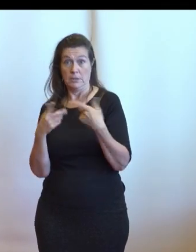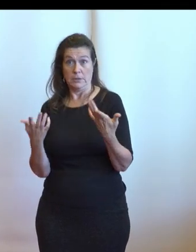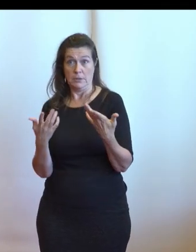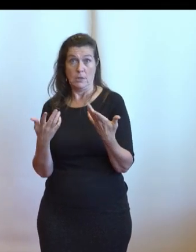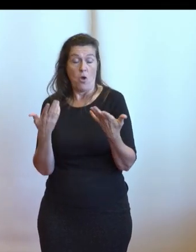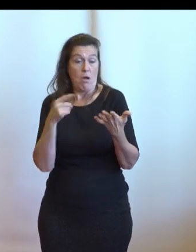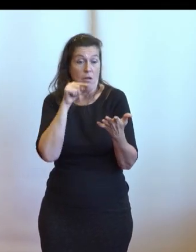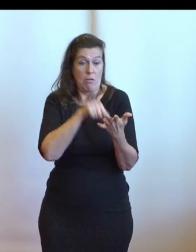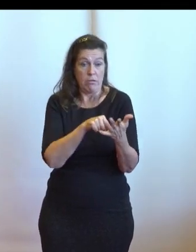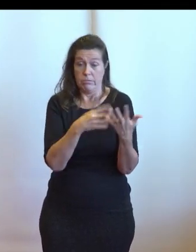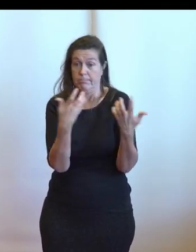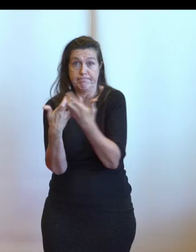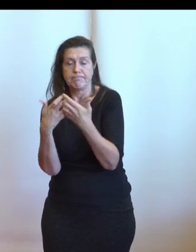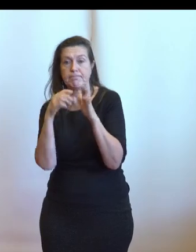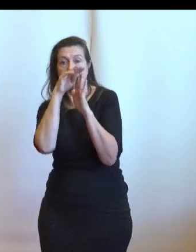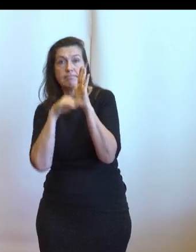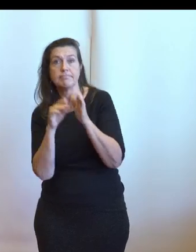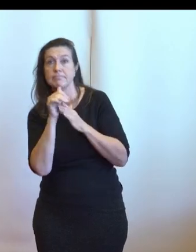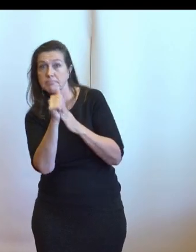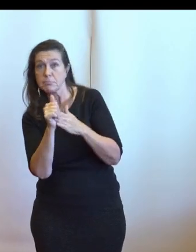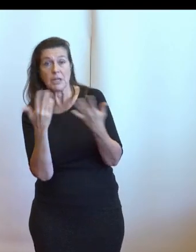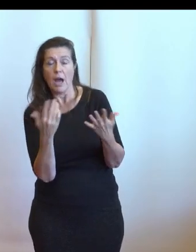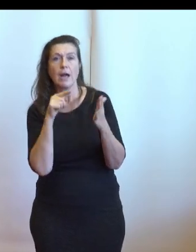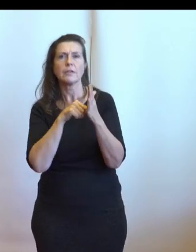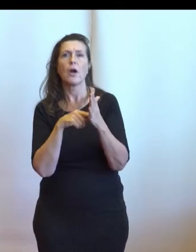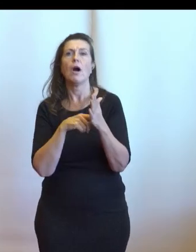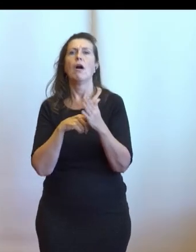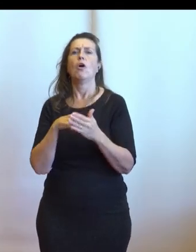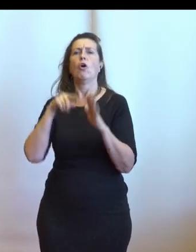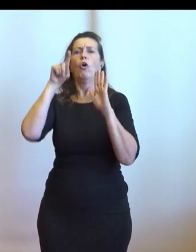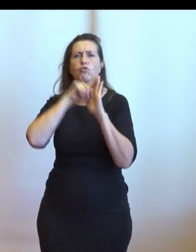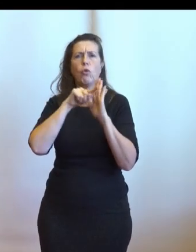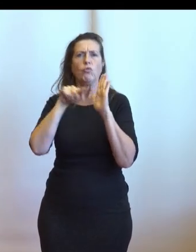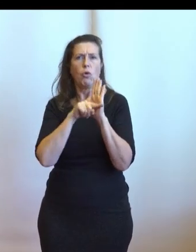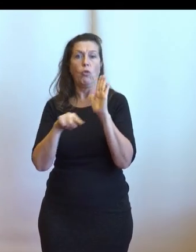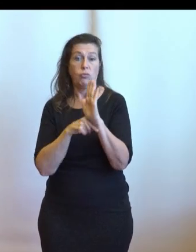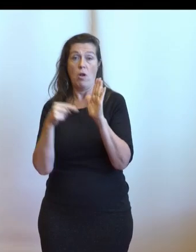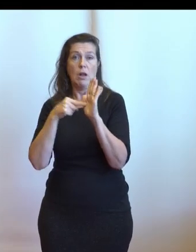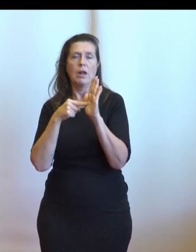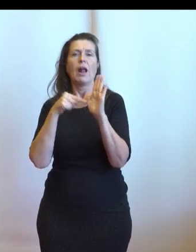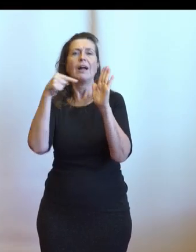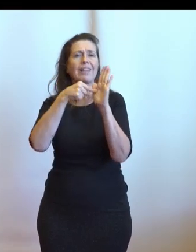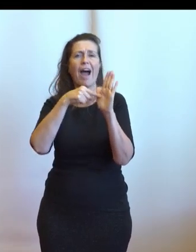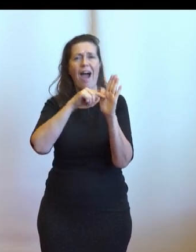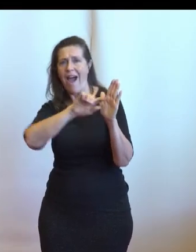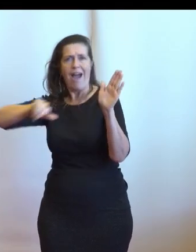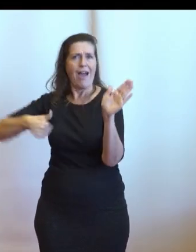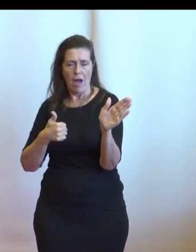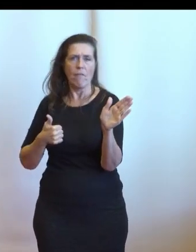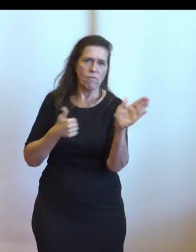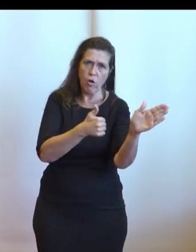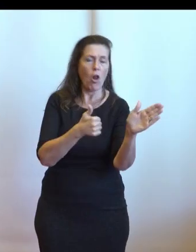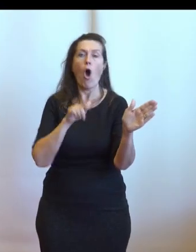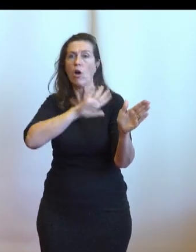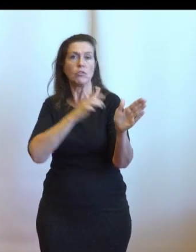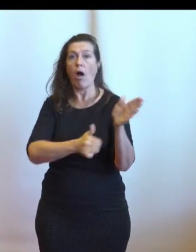guidelines will be. Guidelines and policies always follow. There's a lag in terms